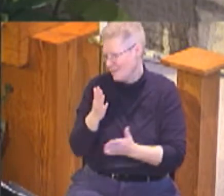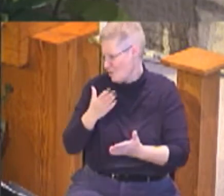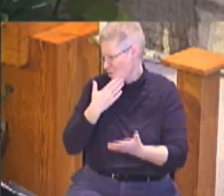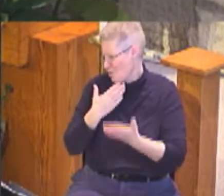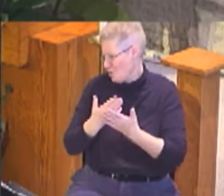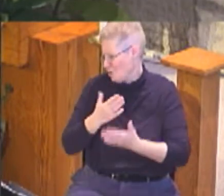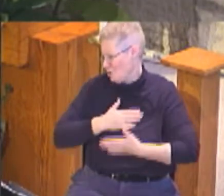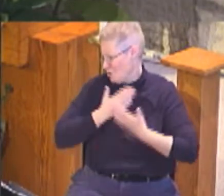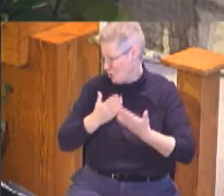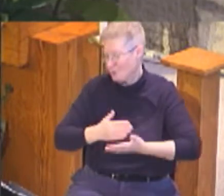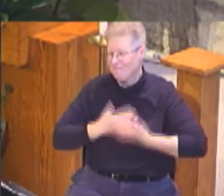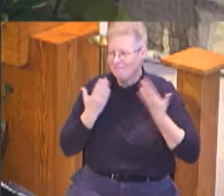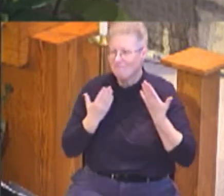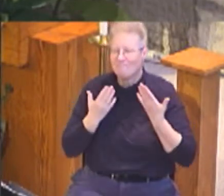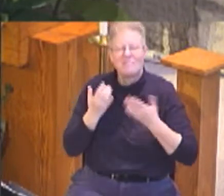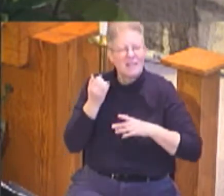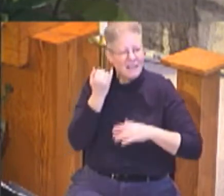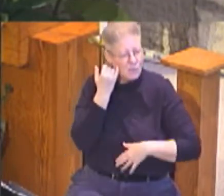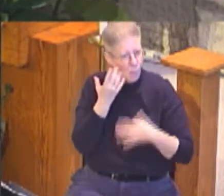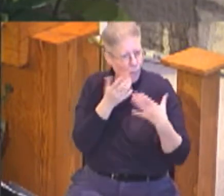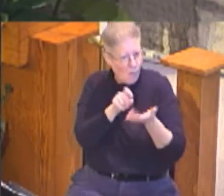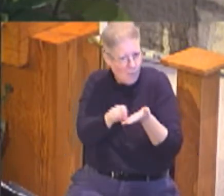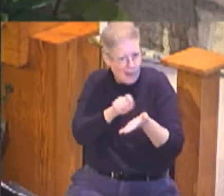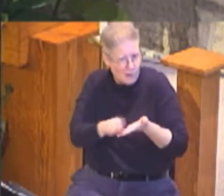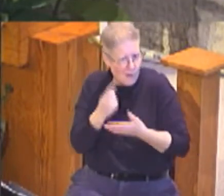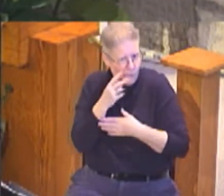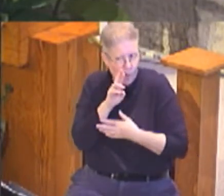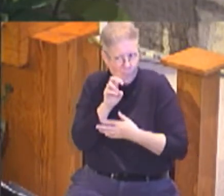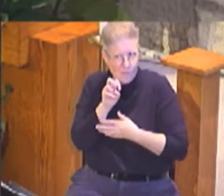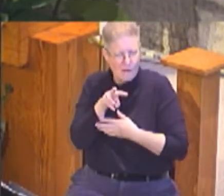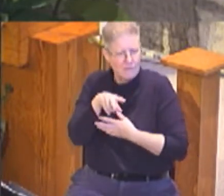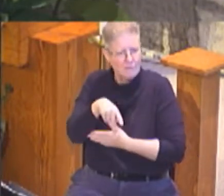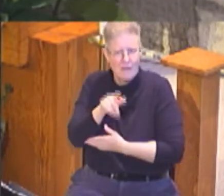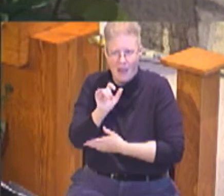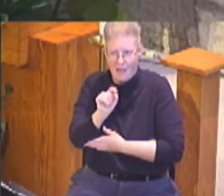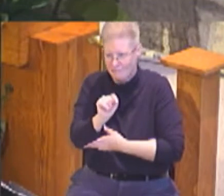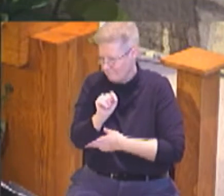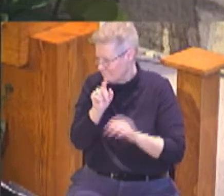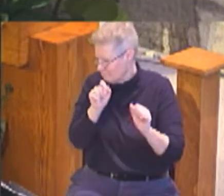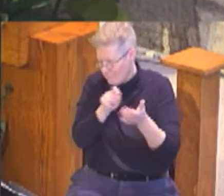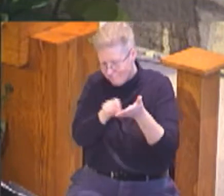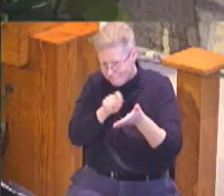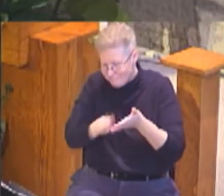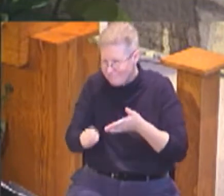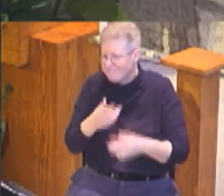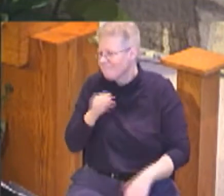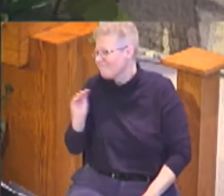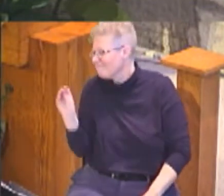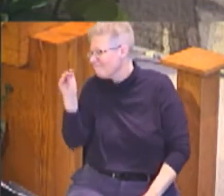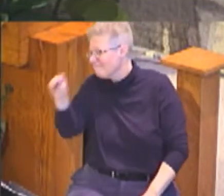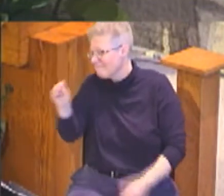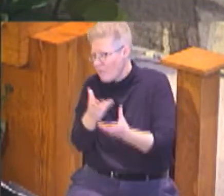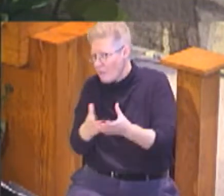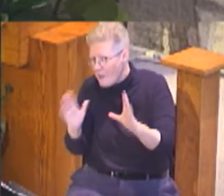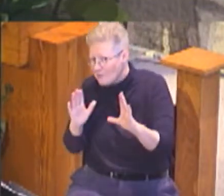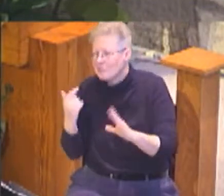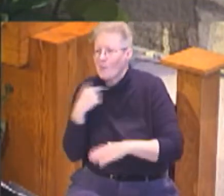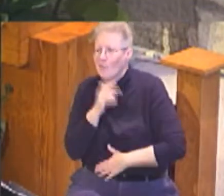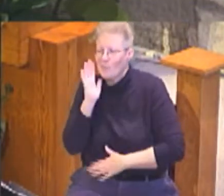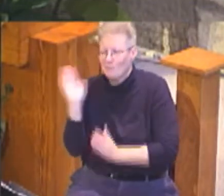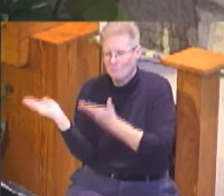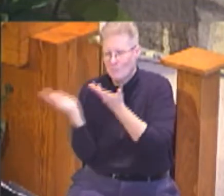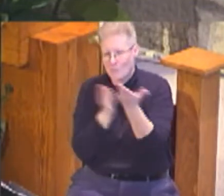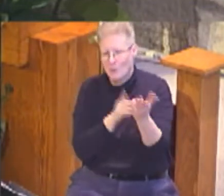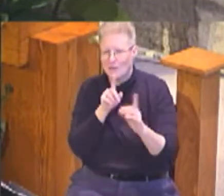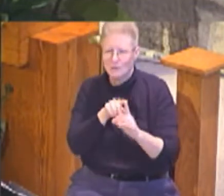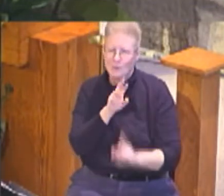court, and we will deliver them to him. There are so many things coming up in February that we encourage you to check them out in the garden